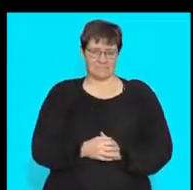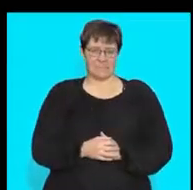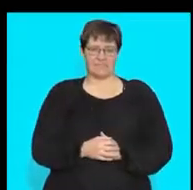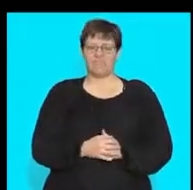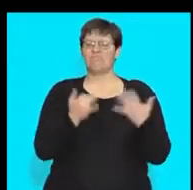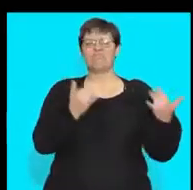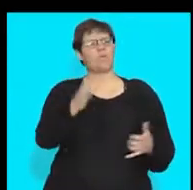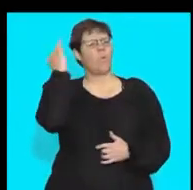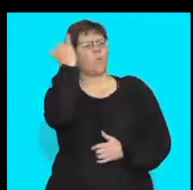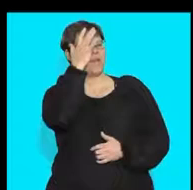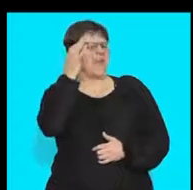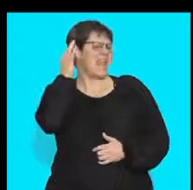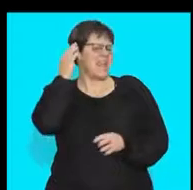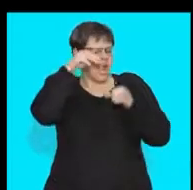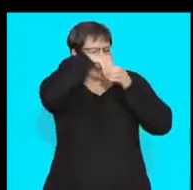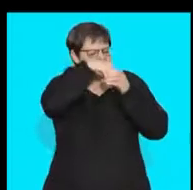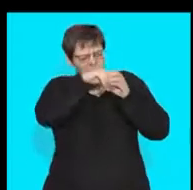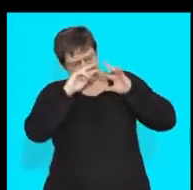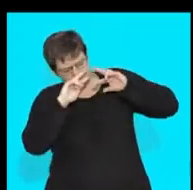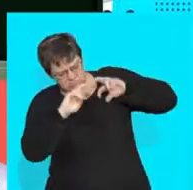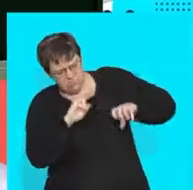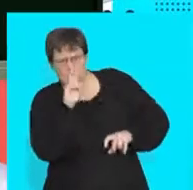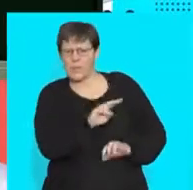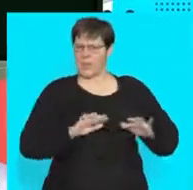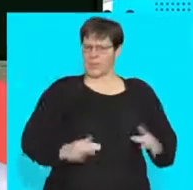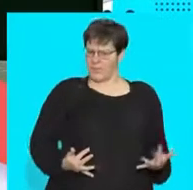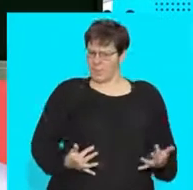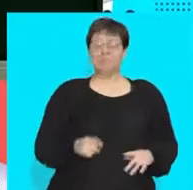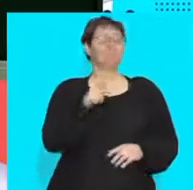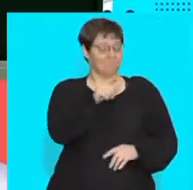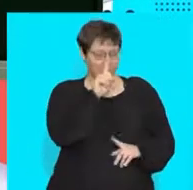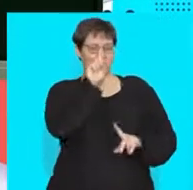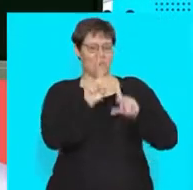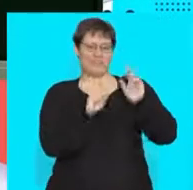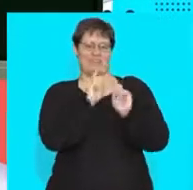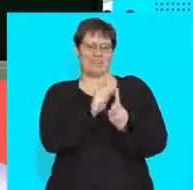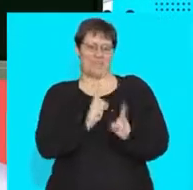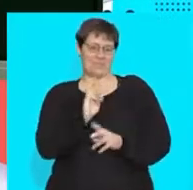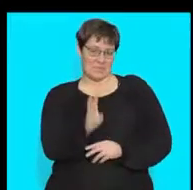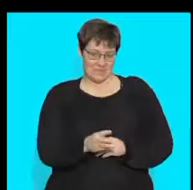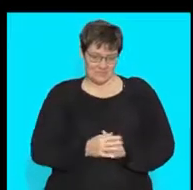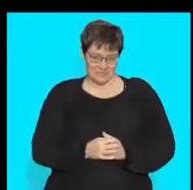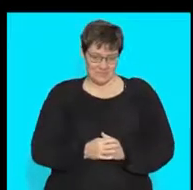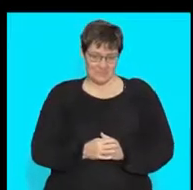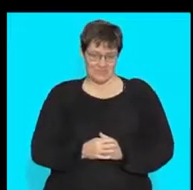Have you ever wondered what your ear looks like on the inside? Well, that's the questions we're going to answer today.